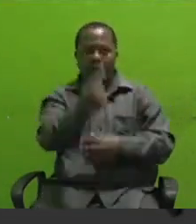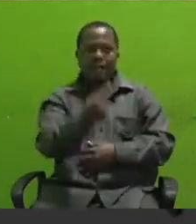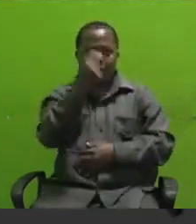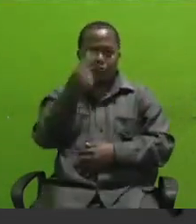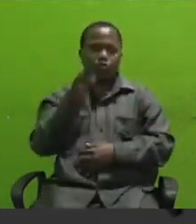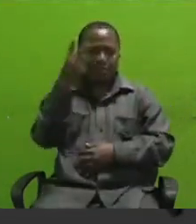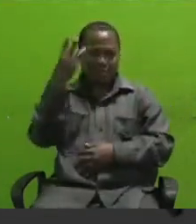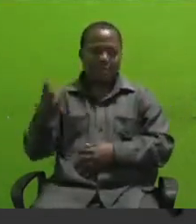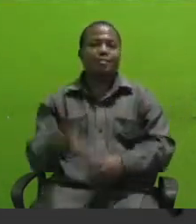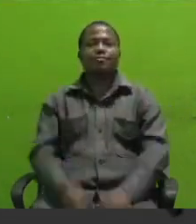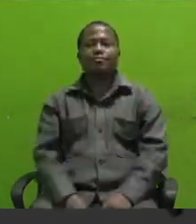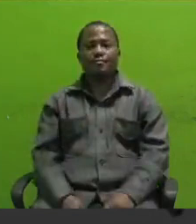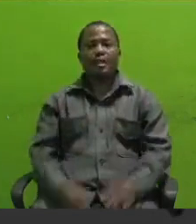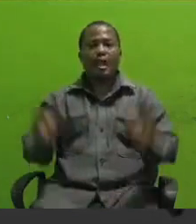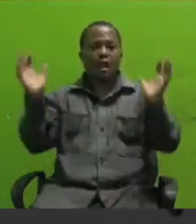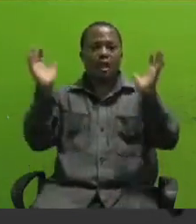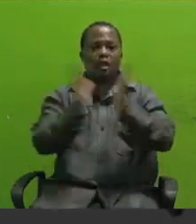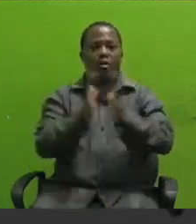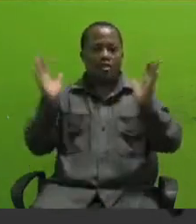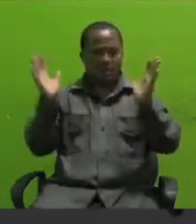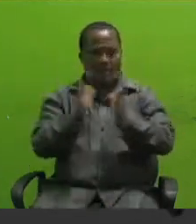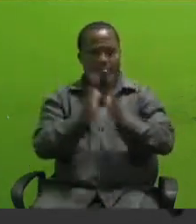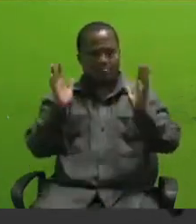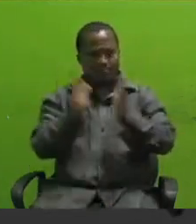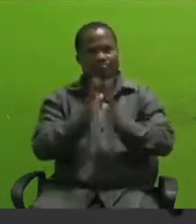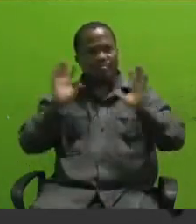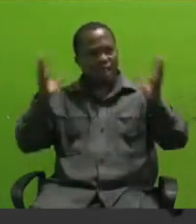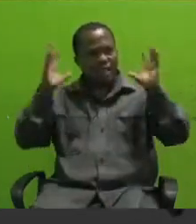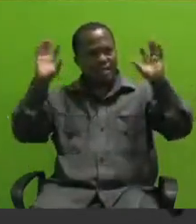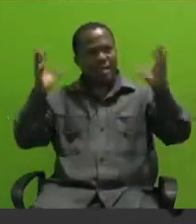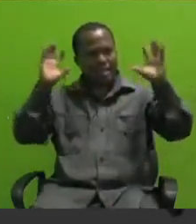1, 2, 3. Clap 3.